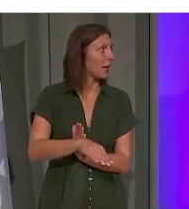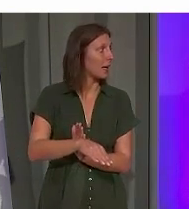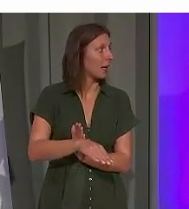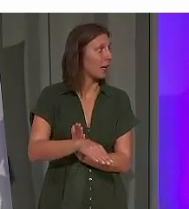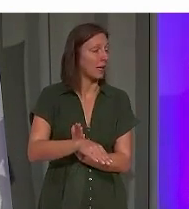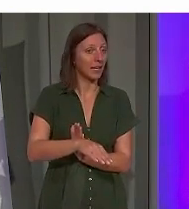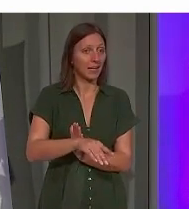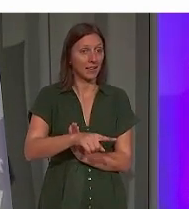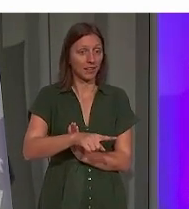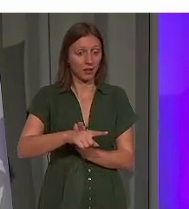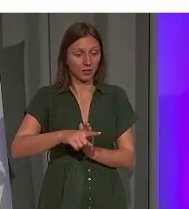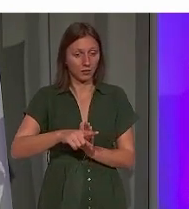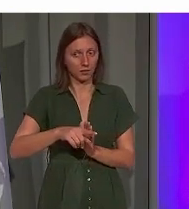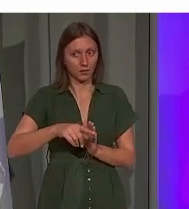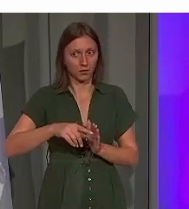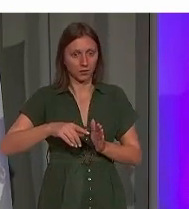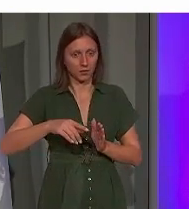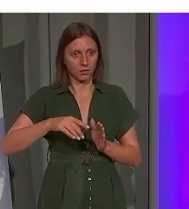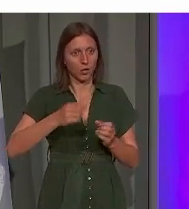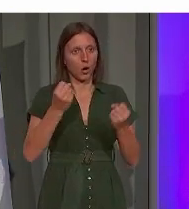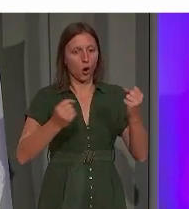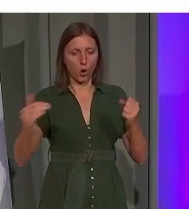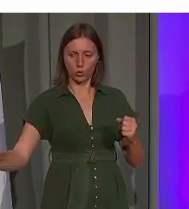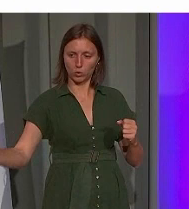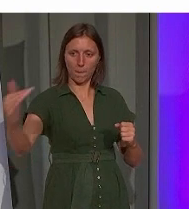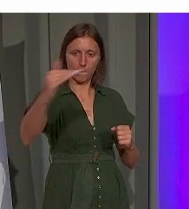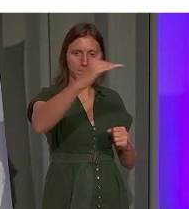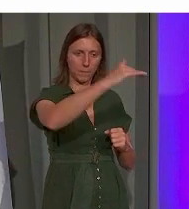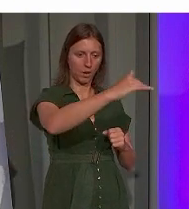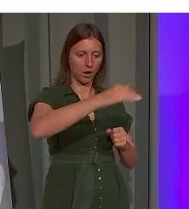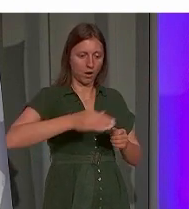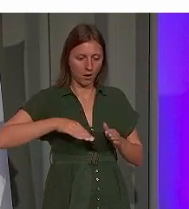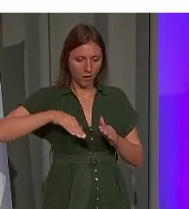height, and then we will put the